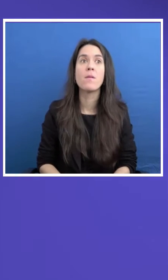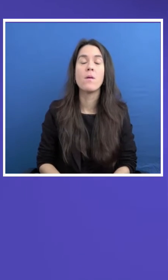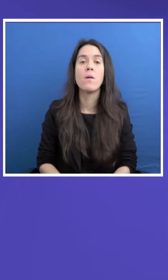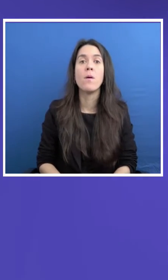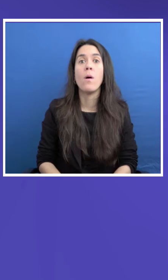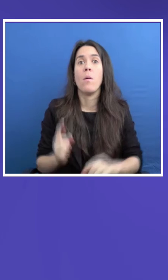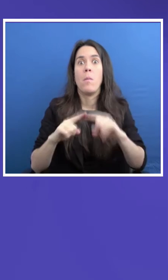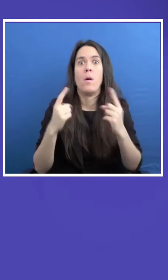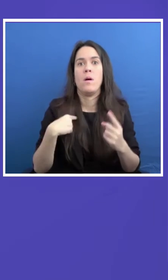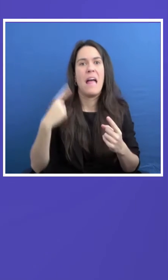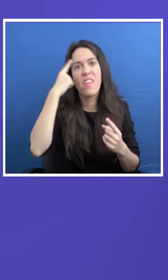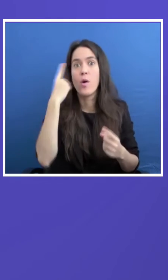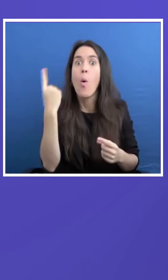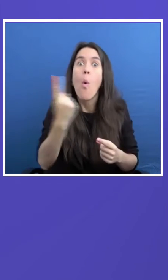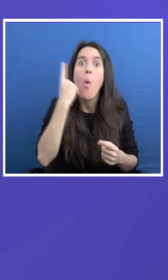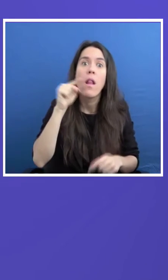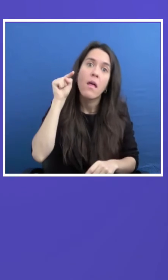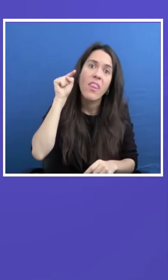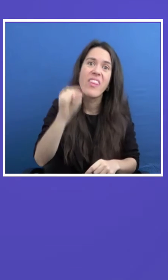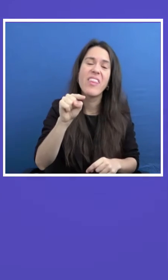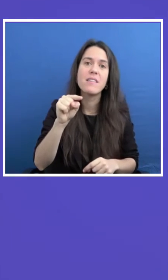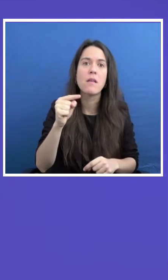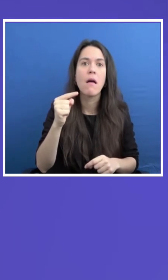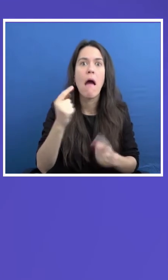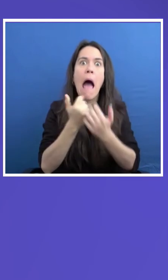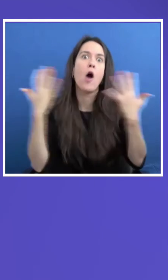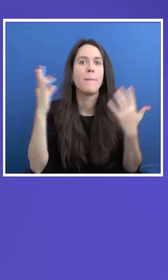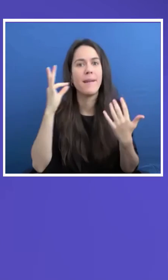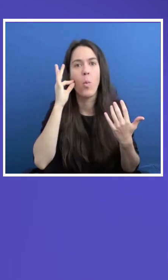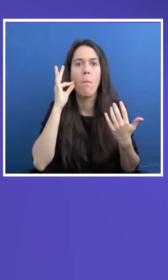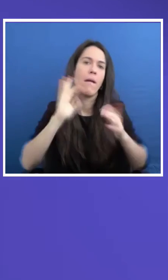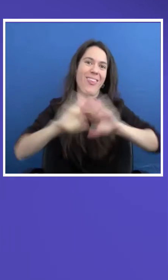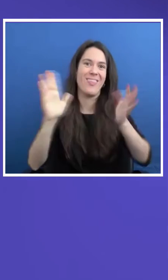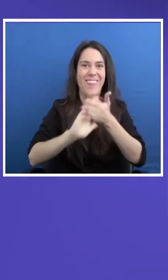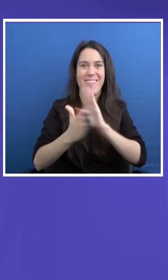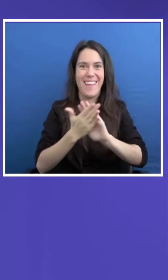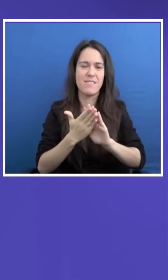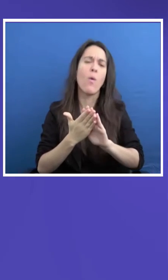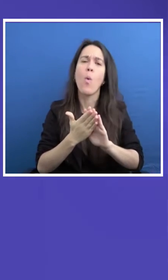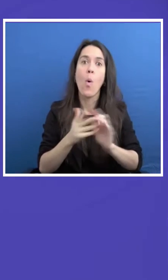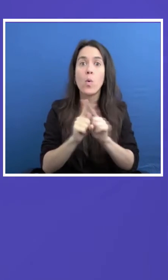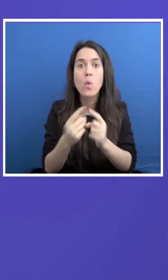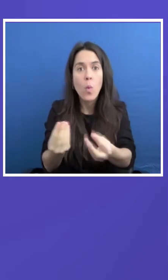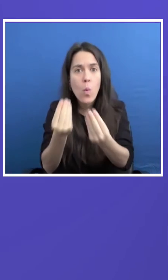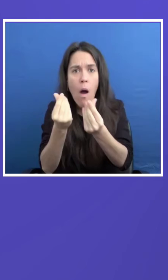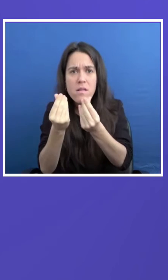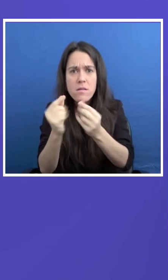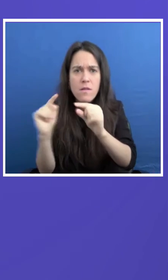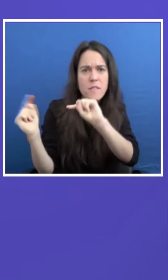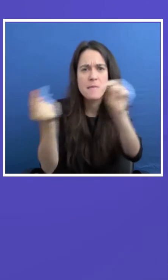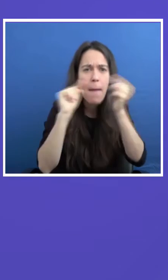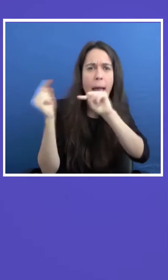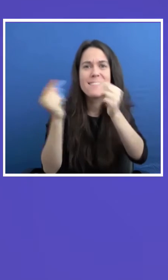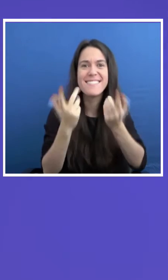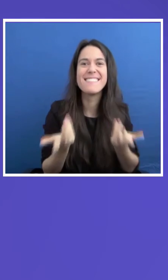the quantity of women that we see on the media, it's also about, the quality of the debate. And I think it's also